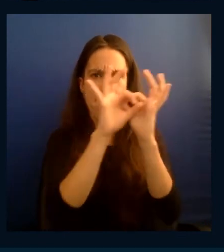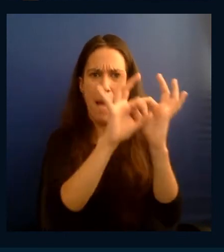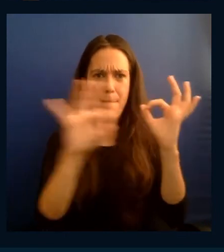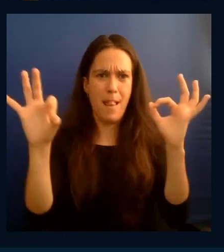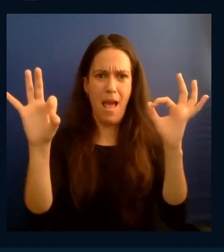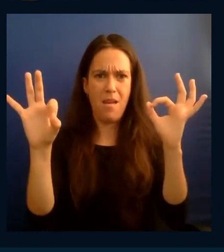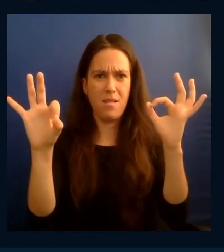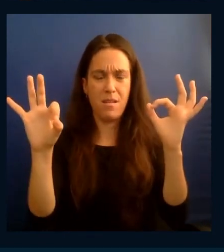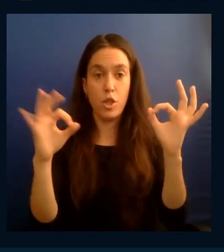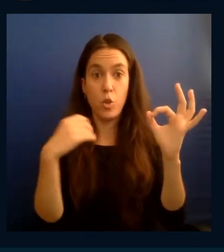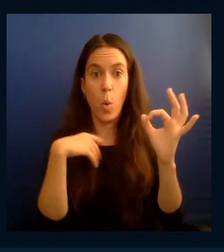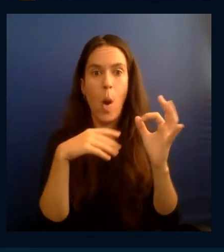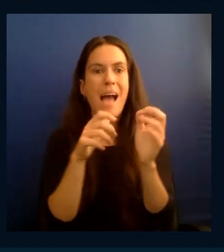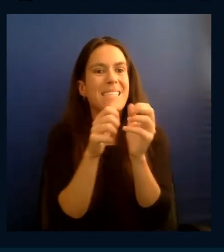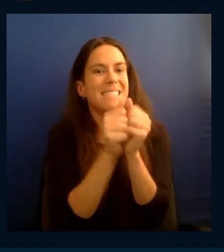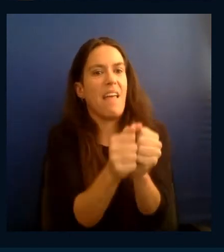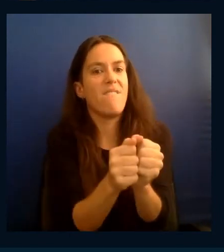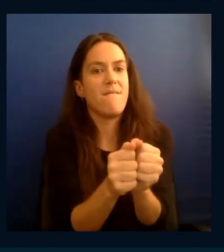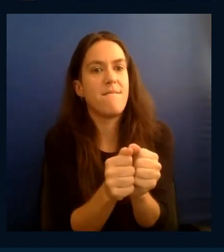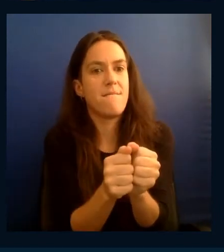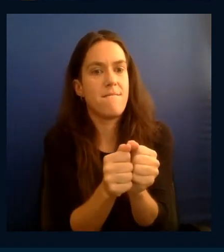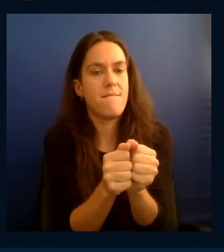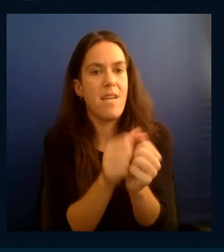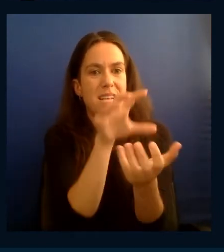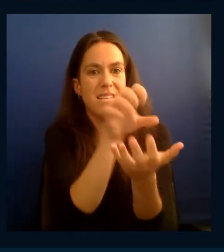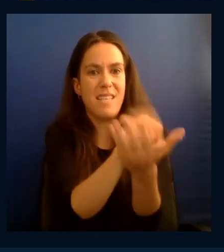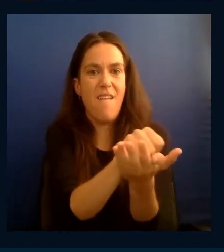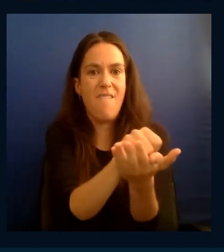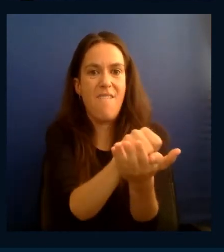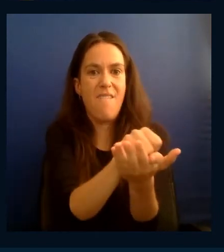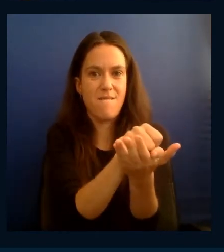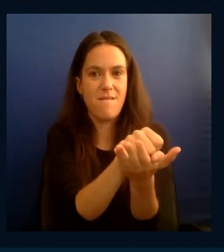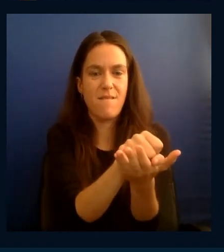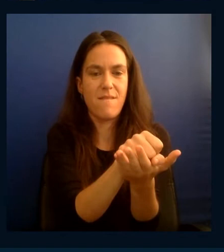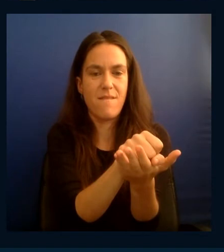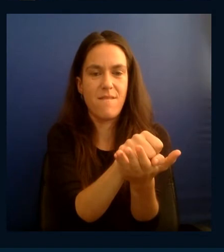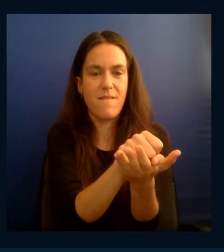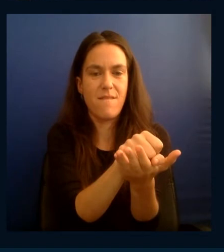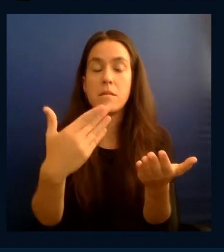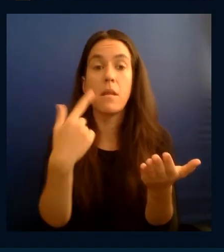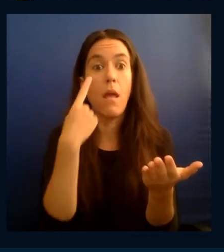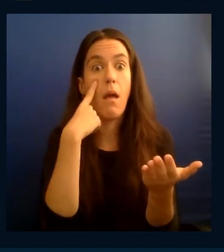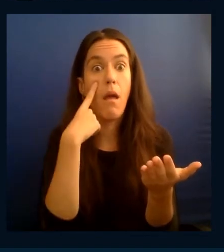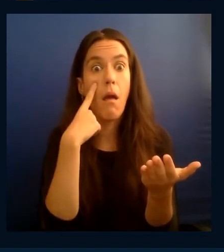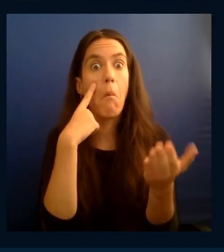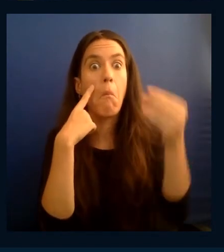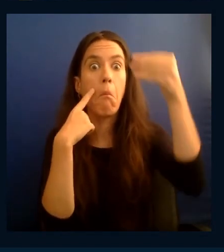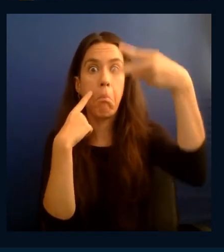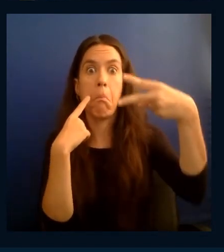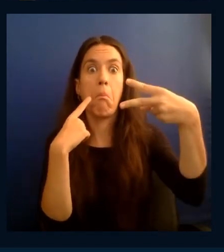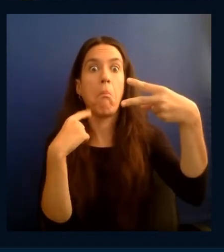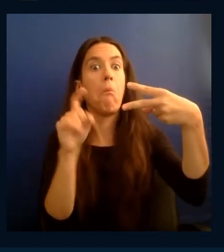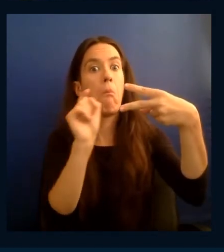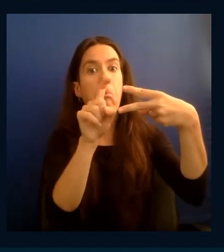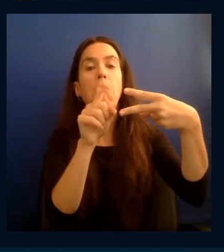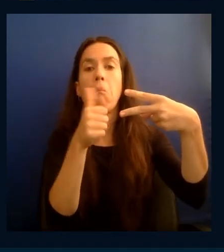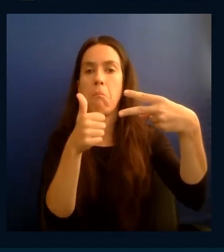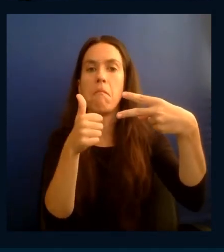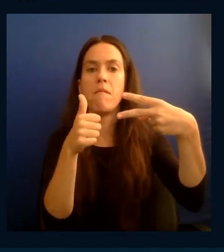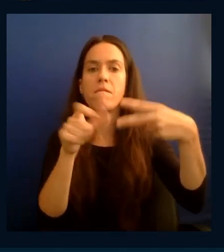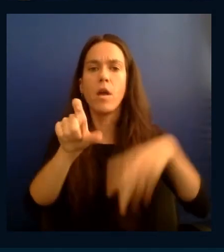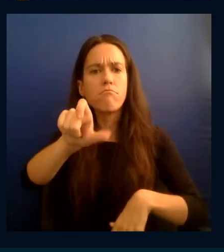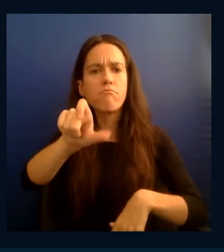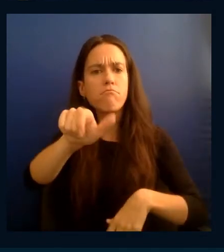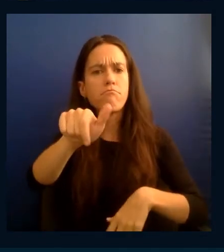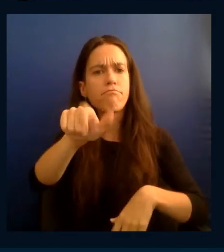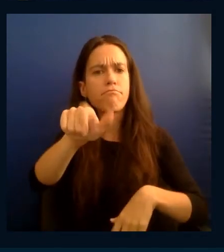my saves here, go into my pipeline, and I should see, yep, our build has been configured, and I can